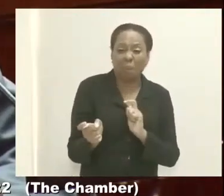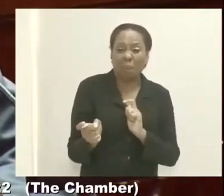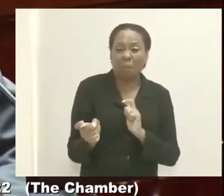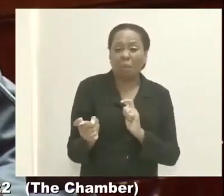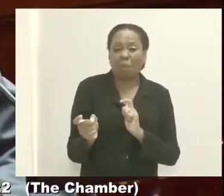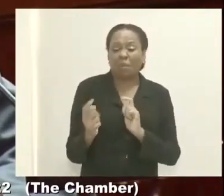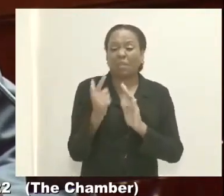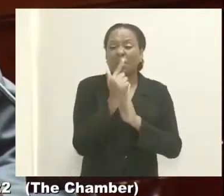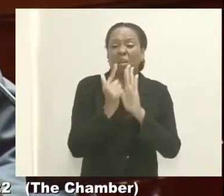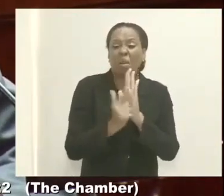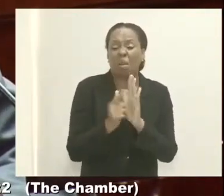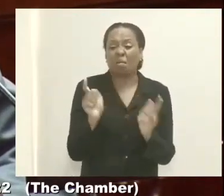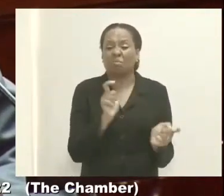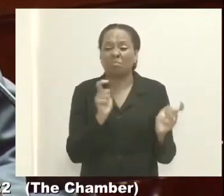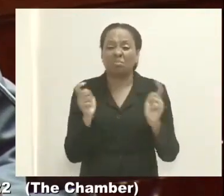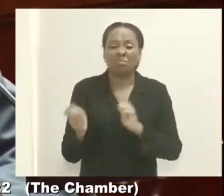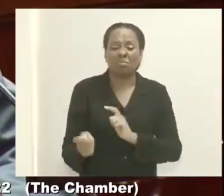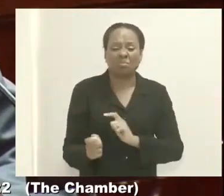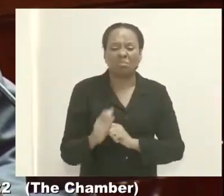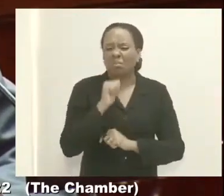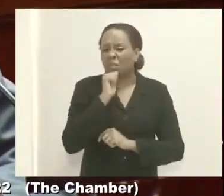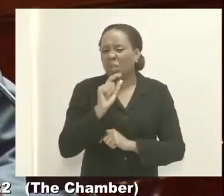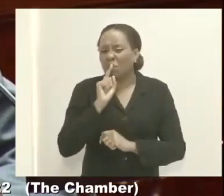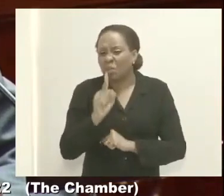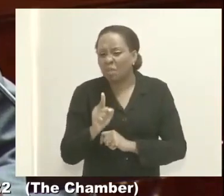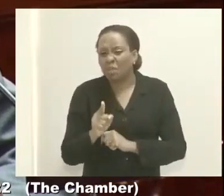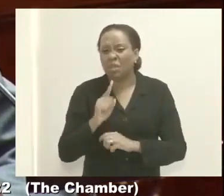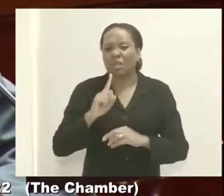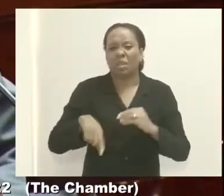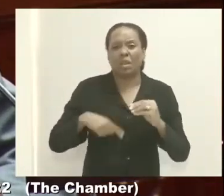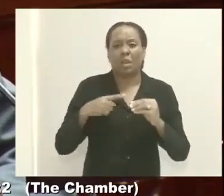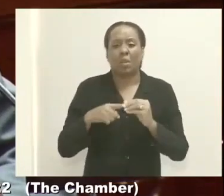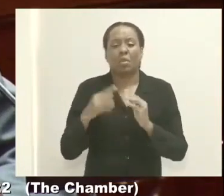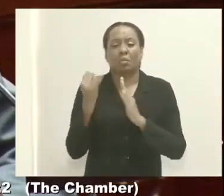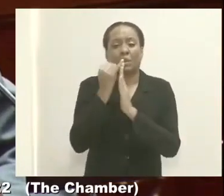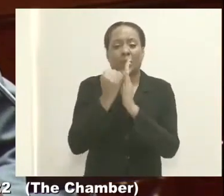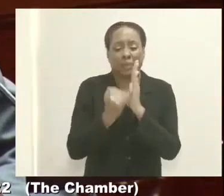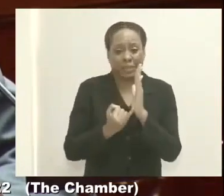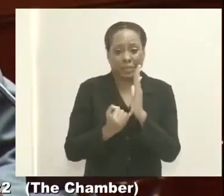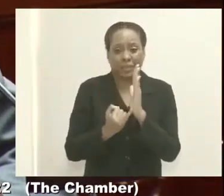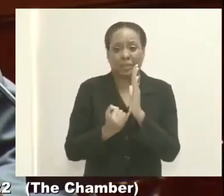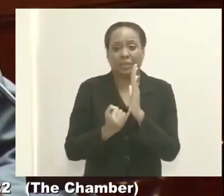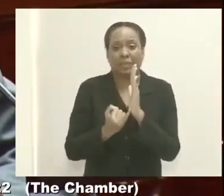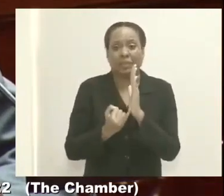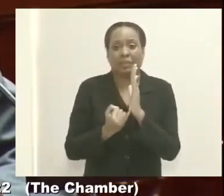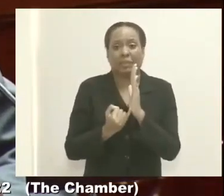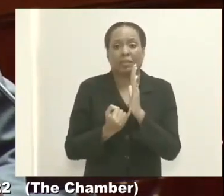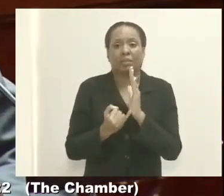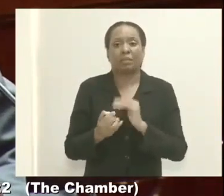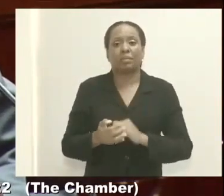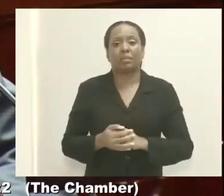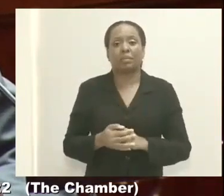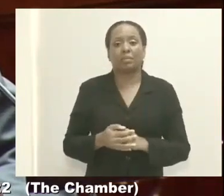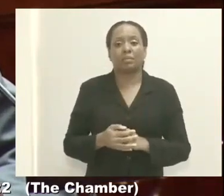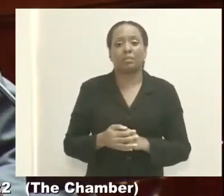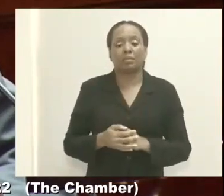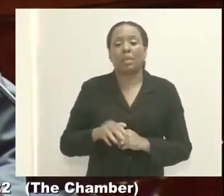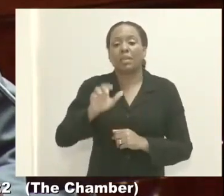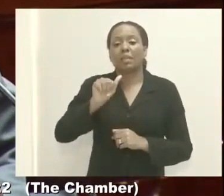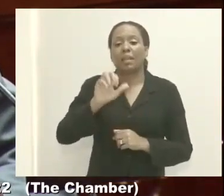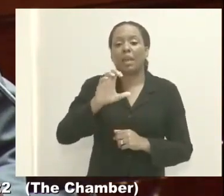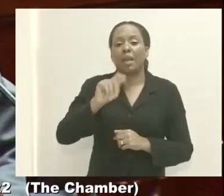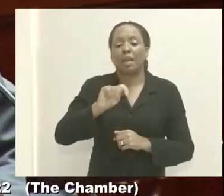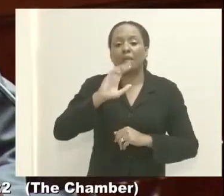legislation in terms of industrial design since the Act came into force